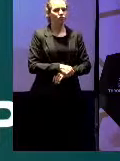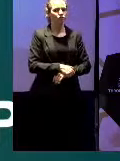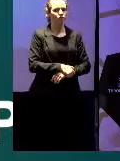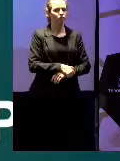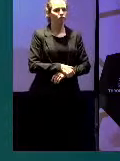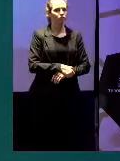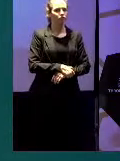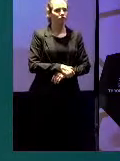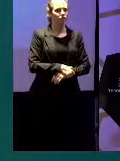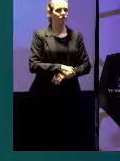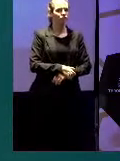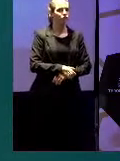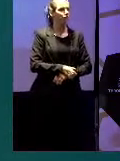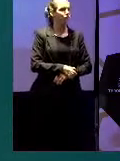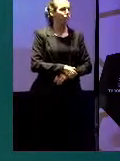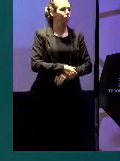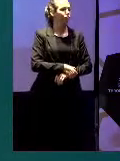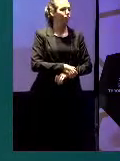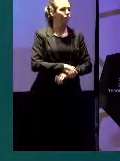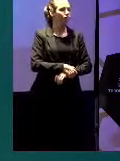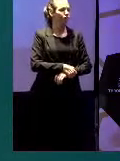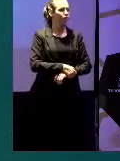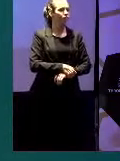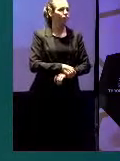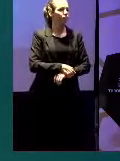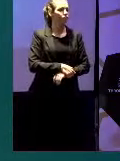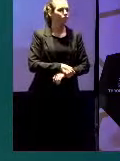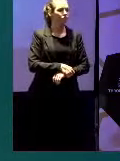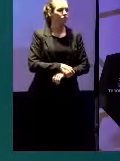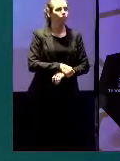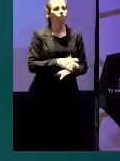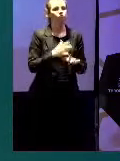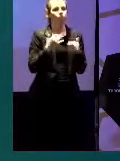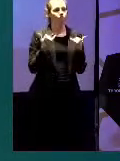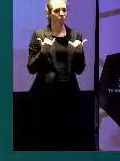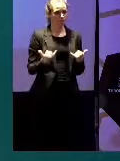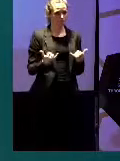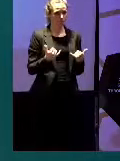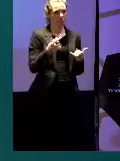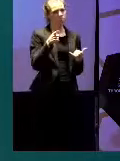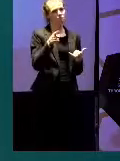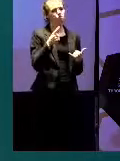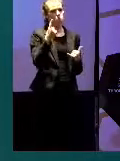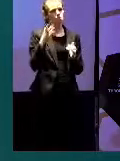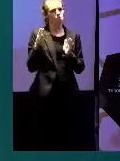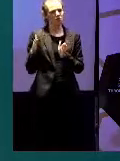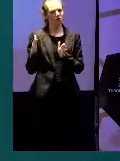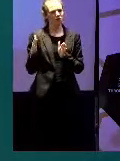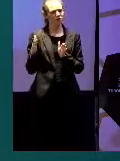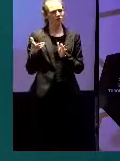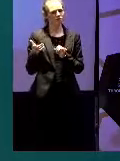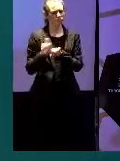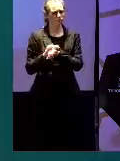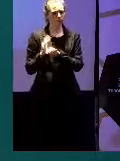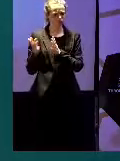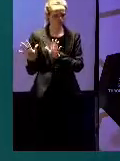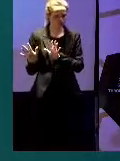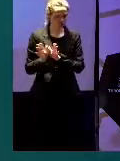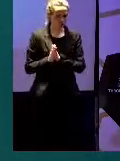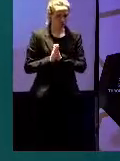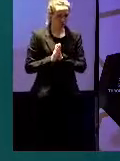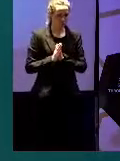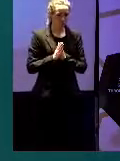Right. Now, this part has been covered already. It forms part of